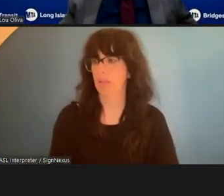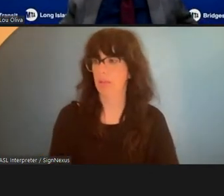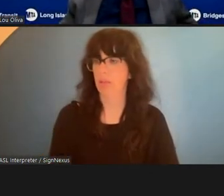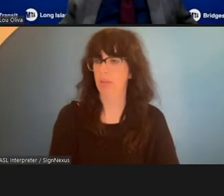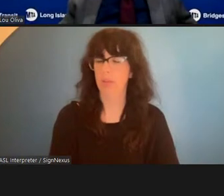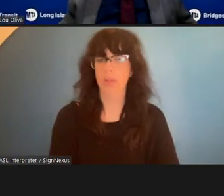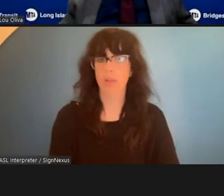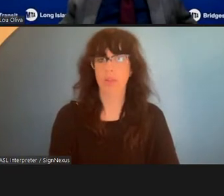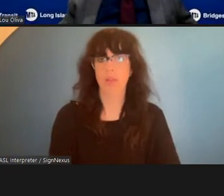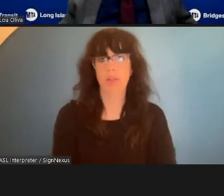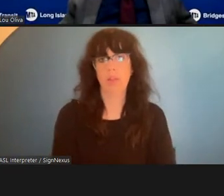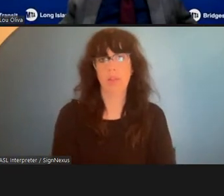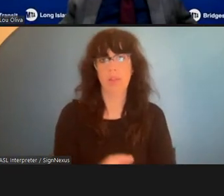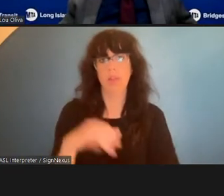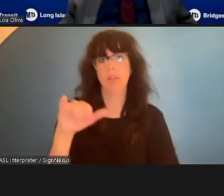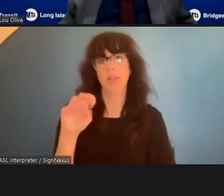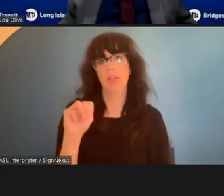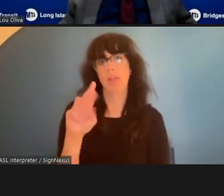imran khan